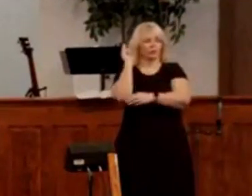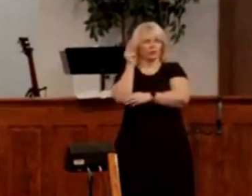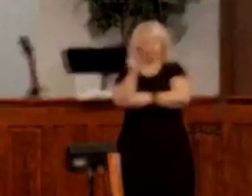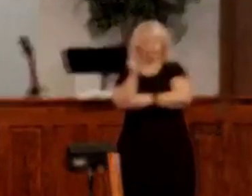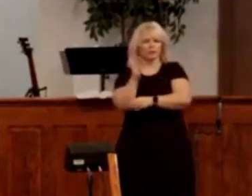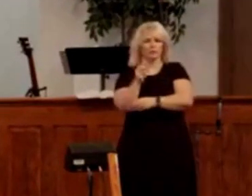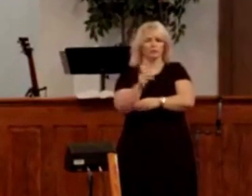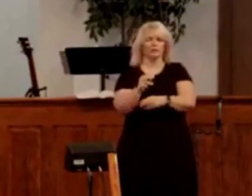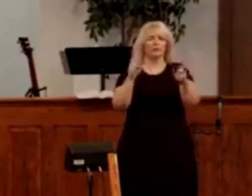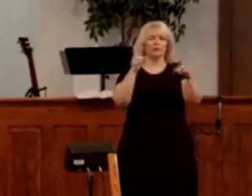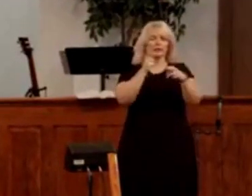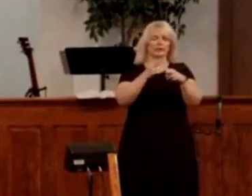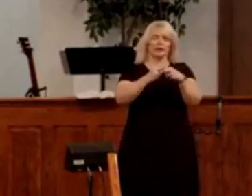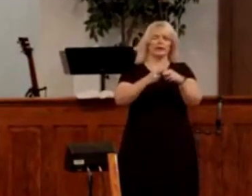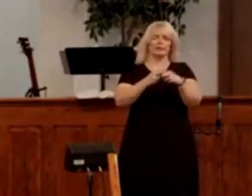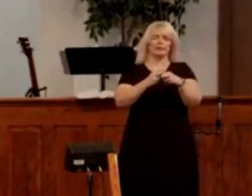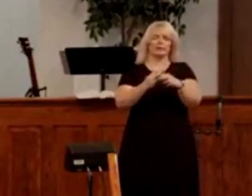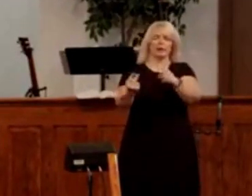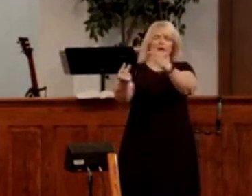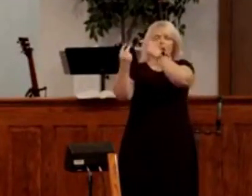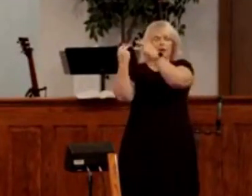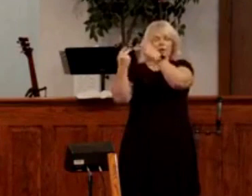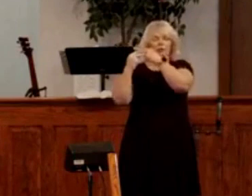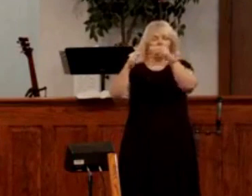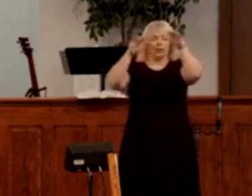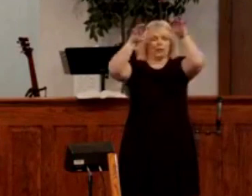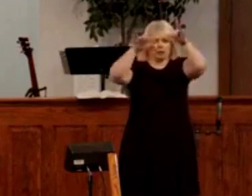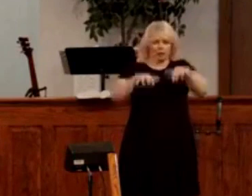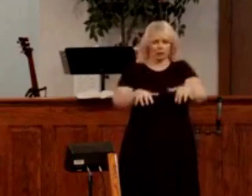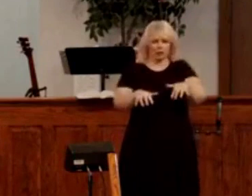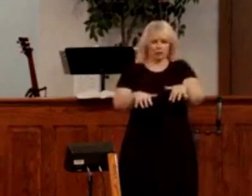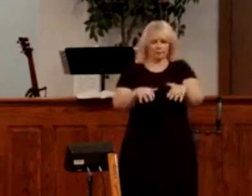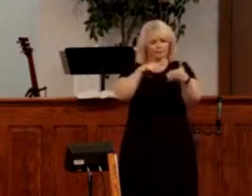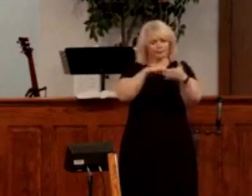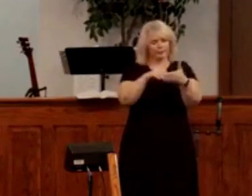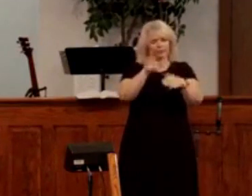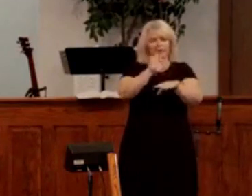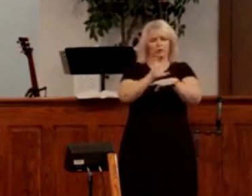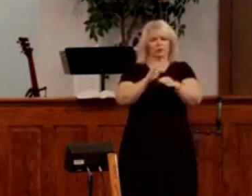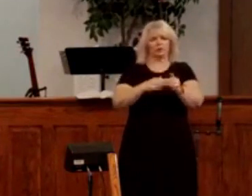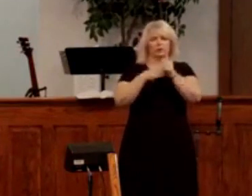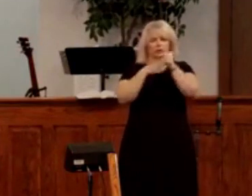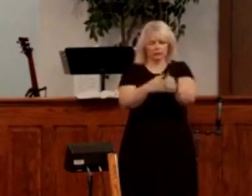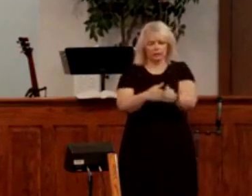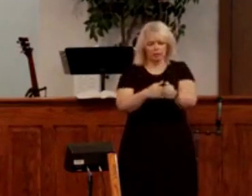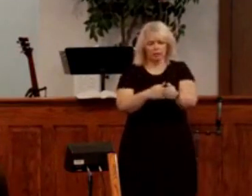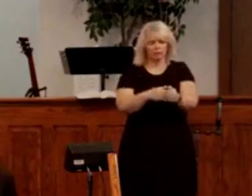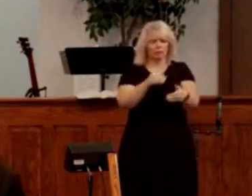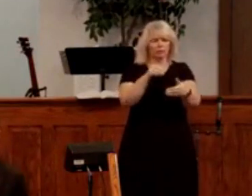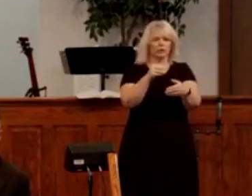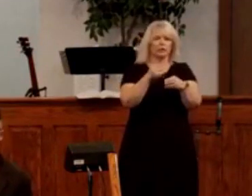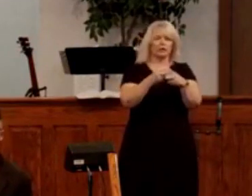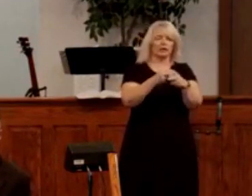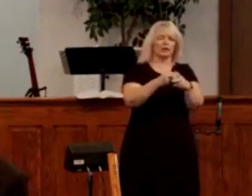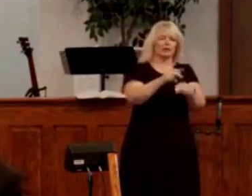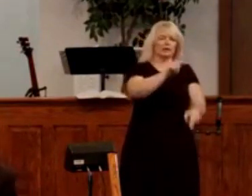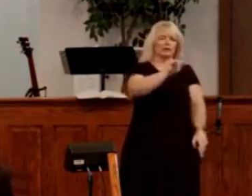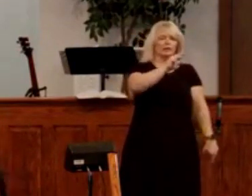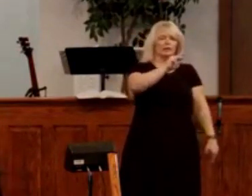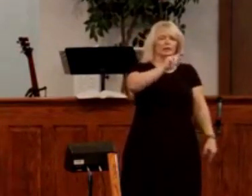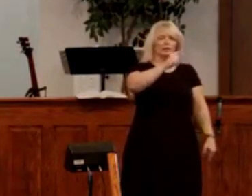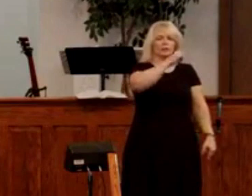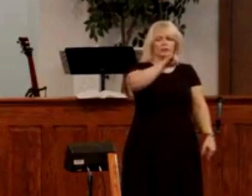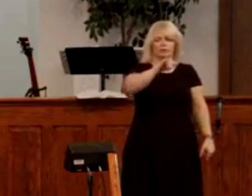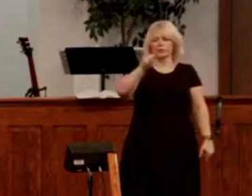the Curtain, and it's a study of church leadership. Basically, it's stayed in the letters of Timothy and Titus, the young men that Paul